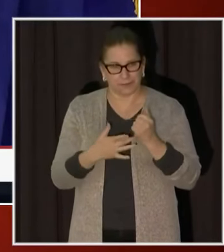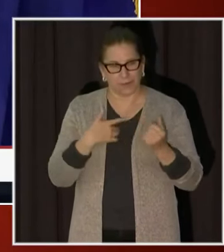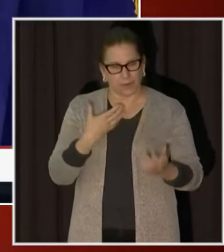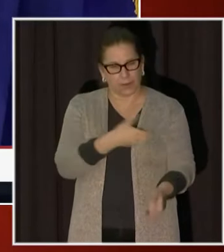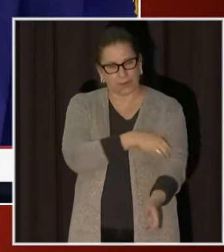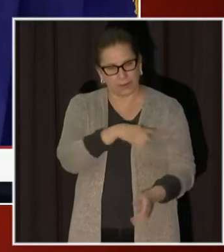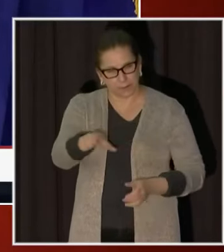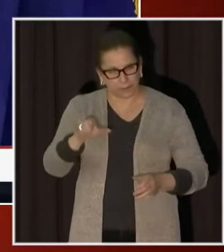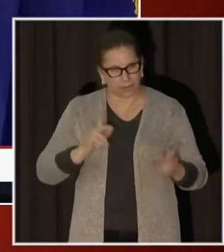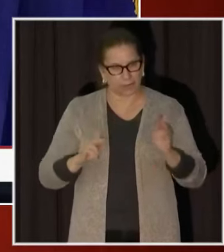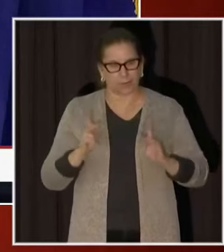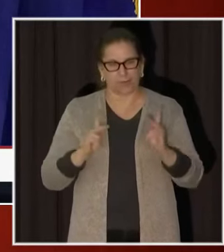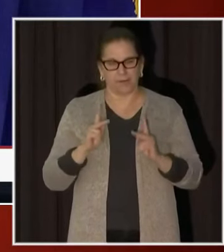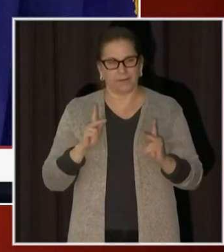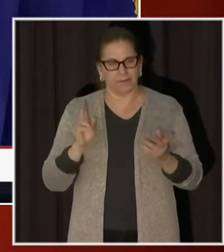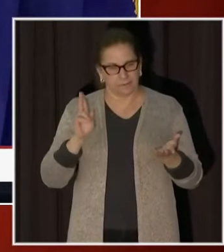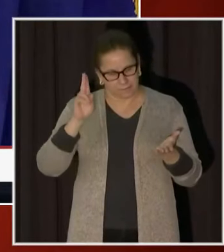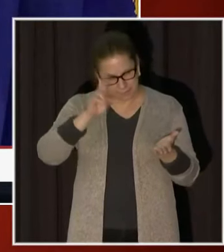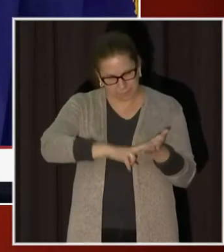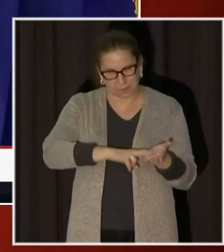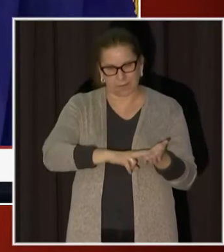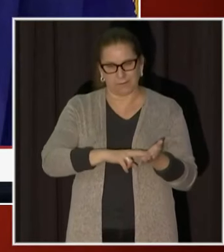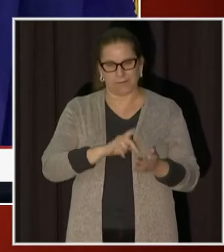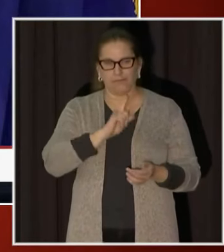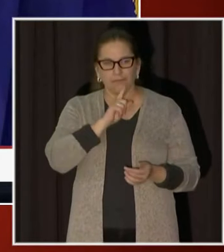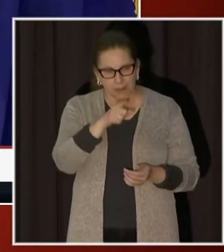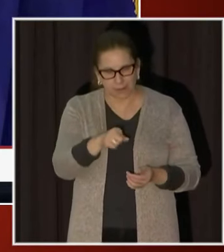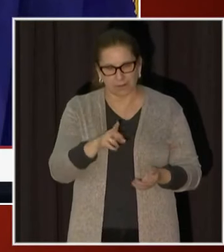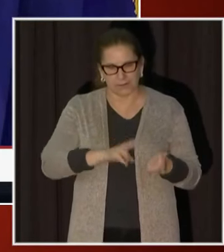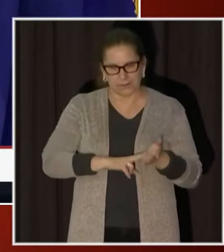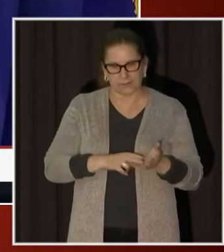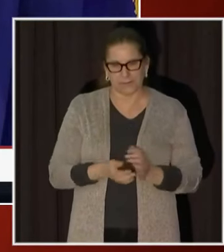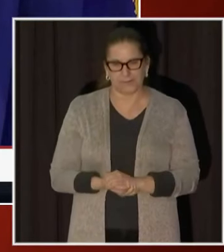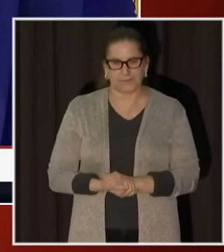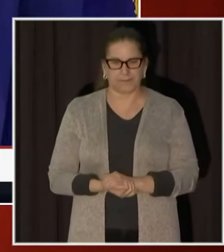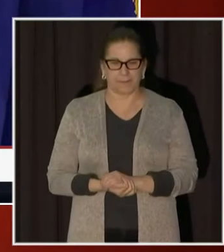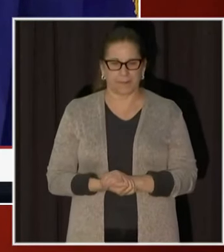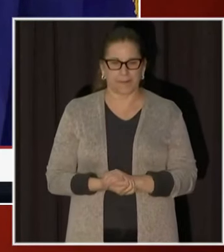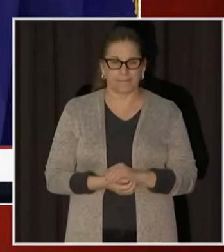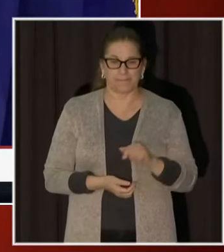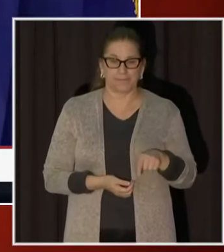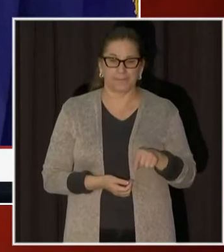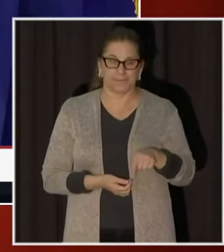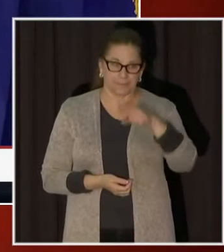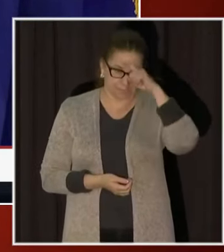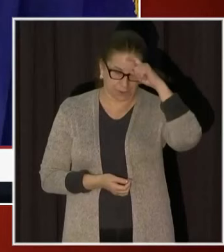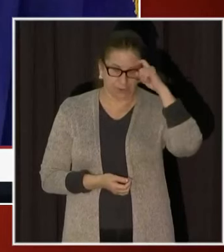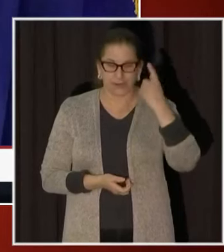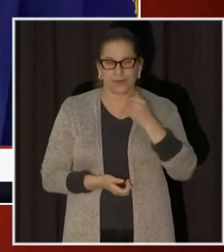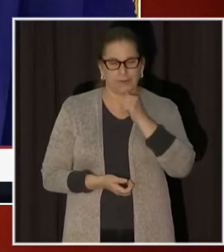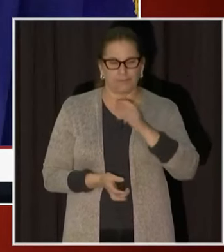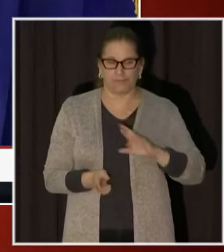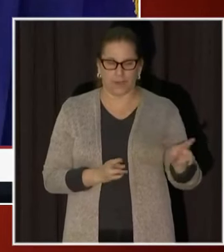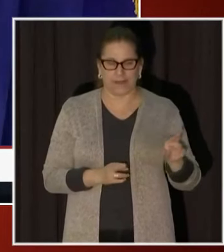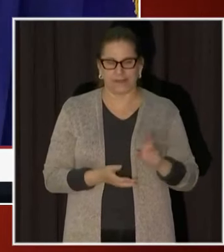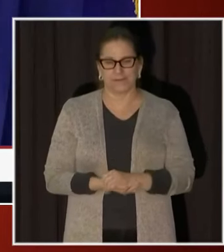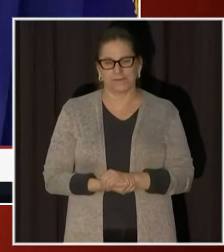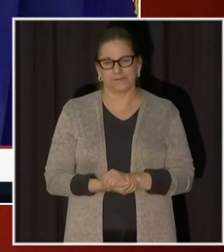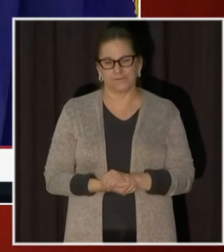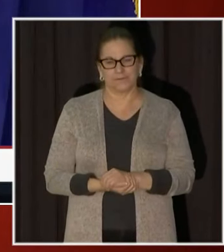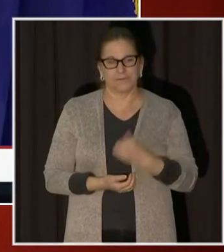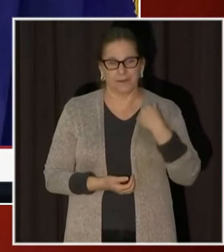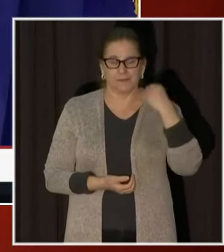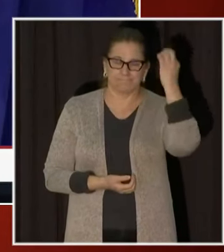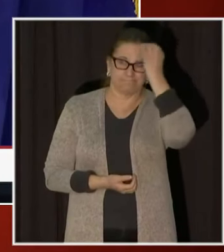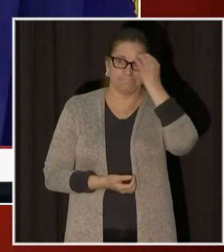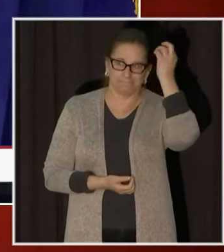for the petition period that will start this summer, we would not be ready, and that's why it was considered, but not,